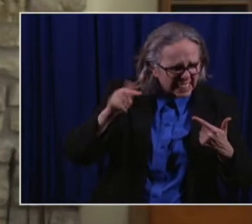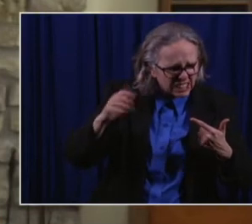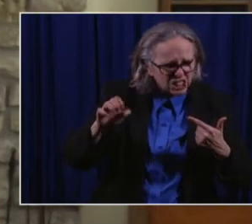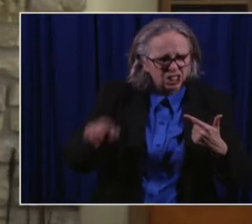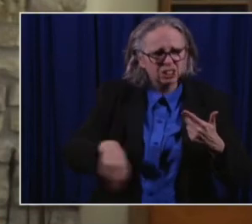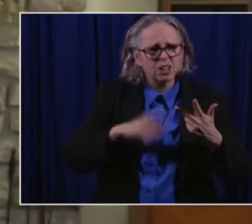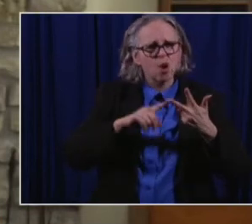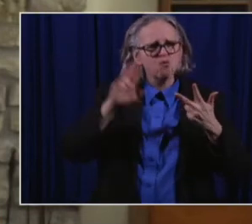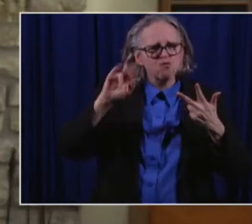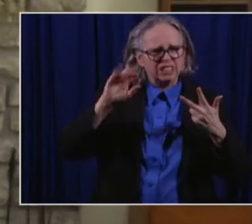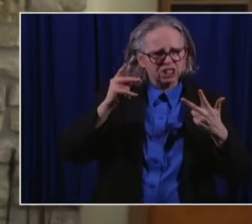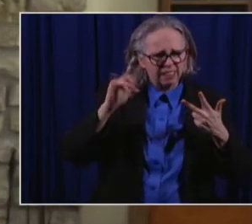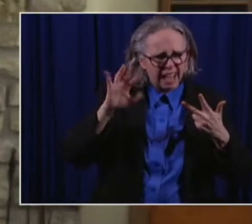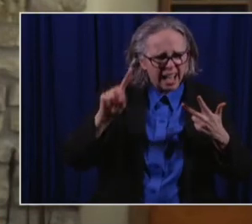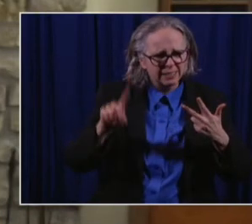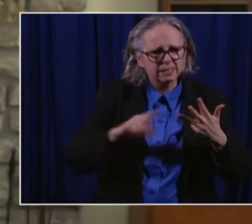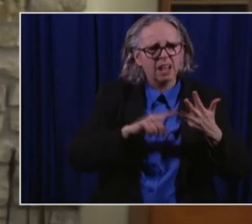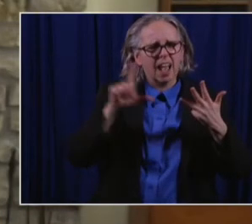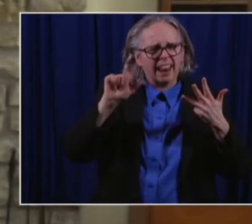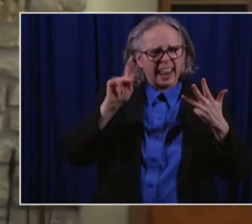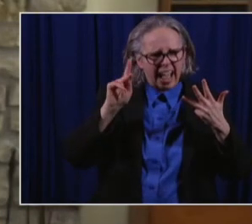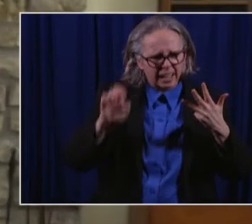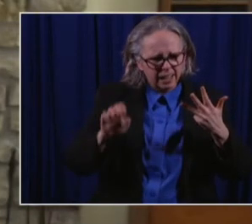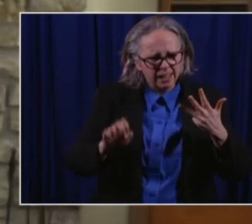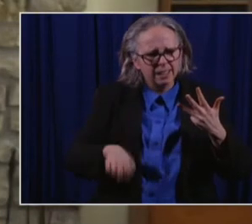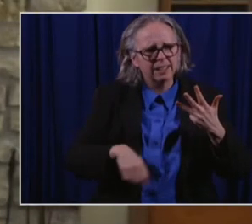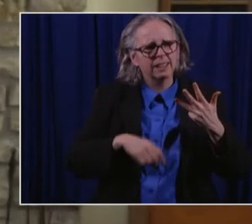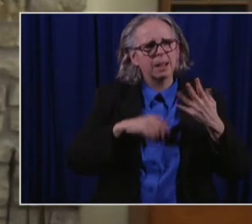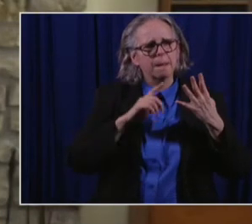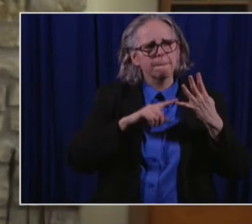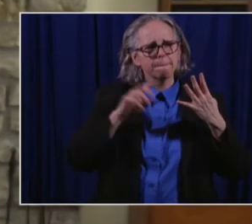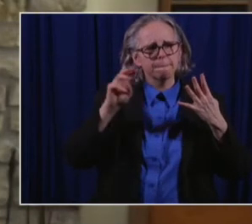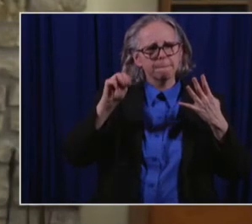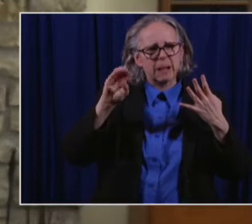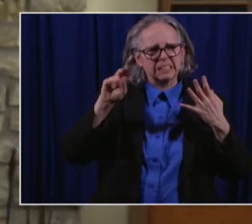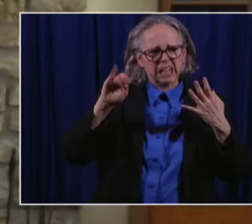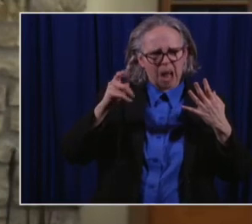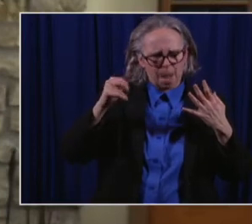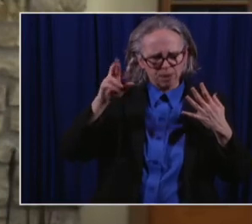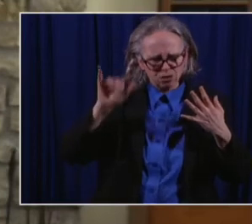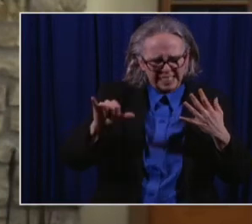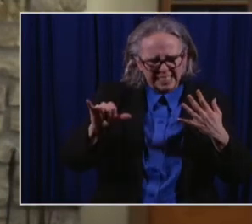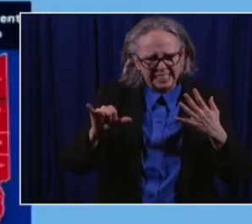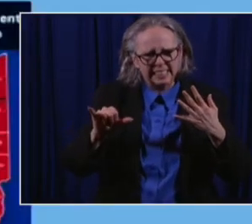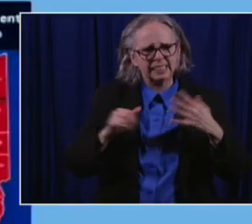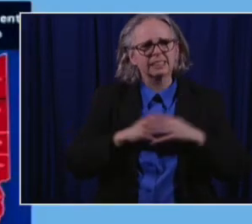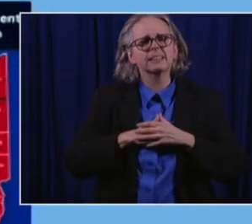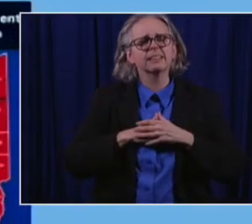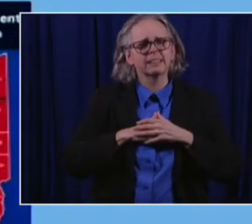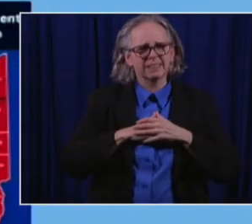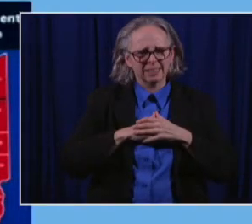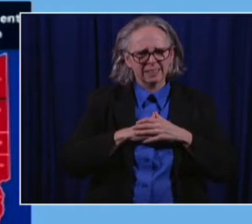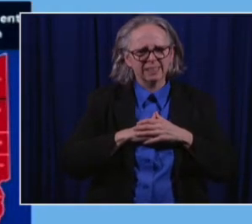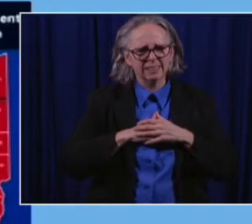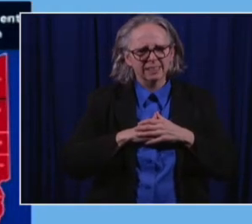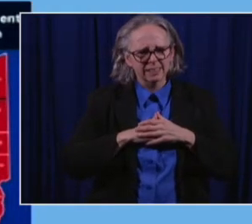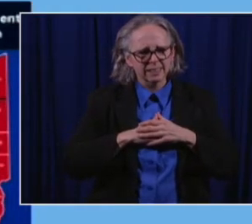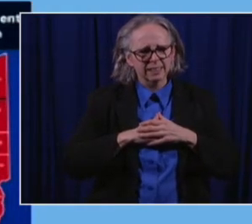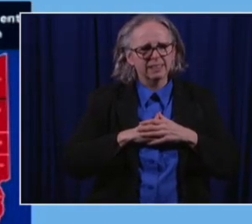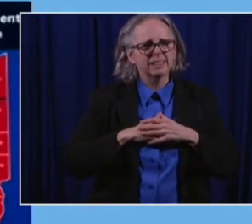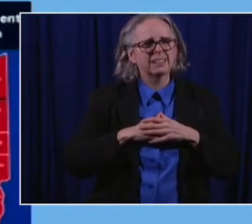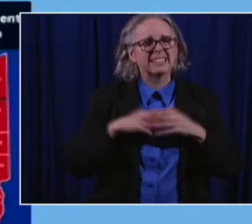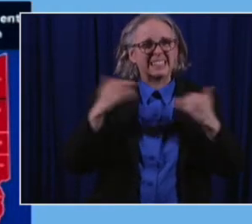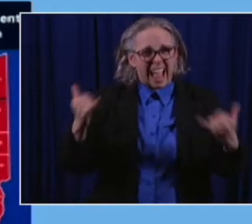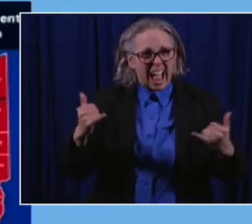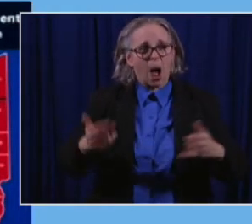Montgomery remains purple. There are also 3 new counties on the watch list. They're back Cuyahoga